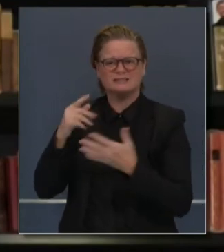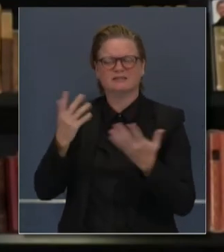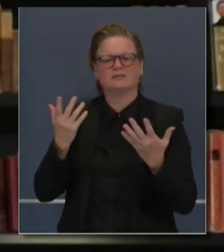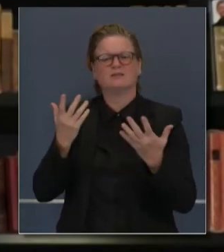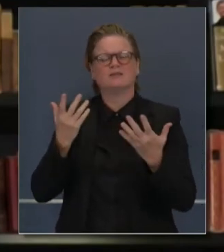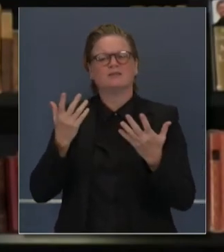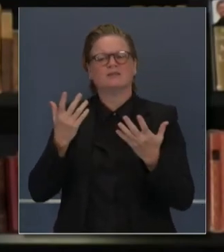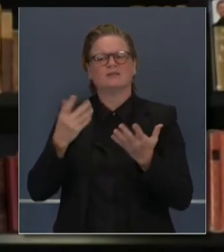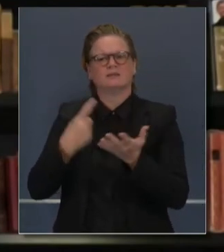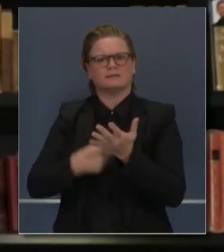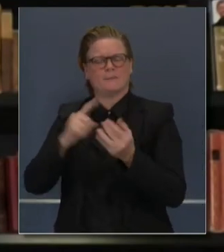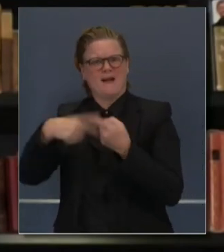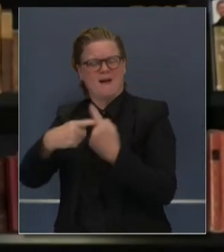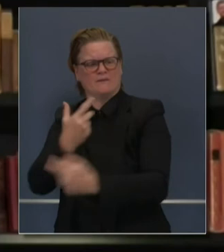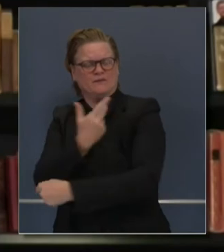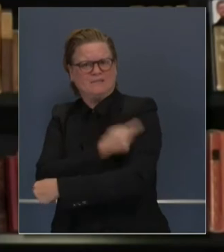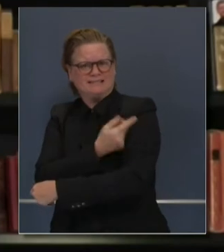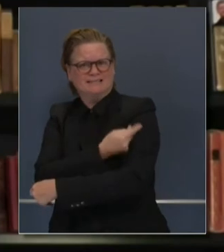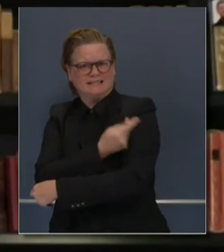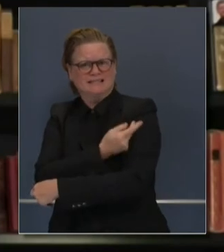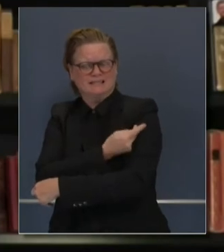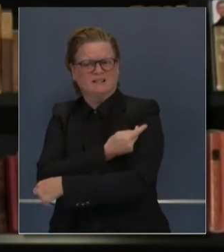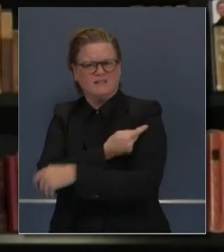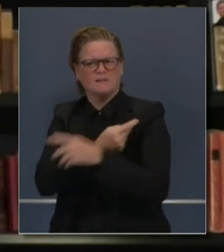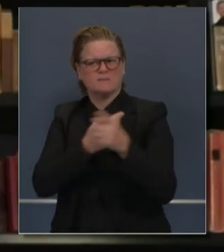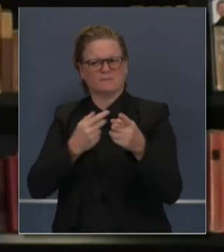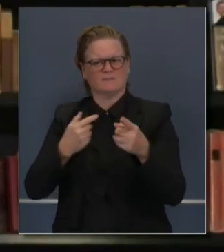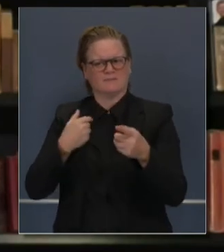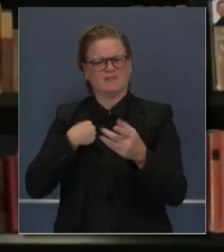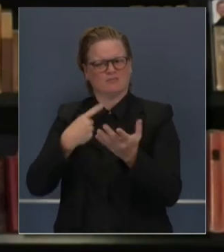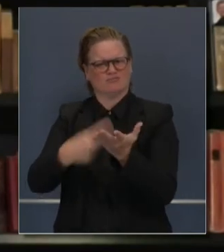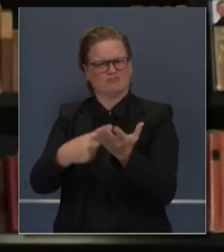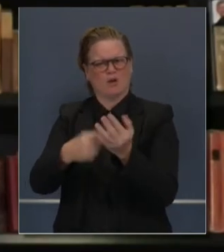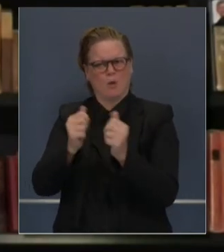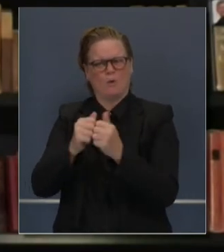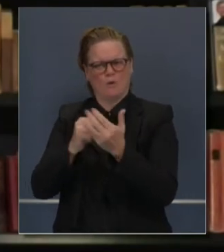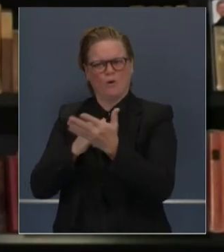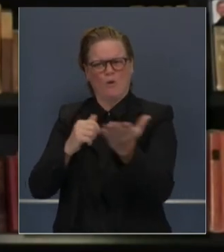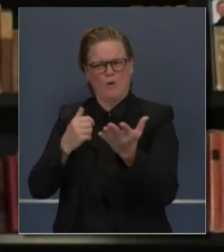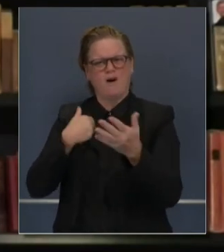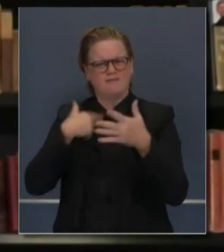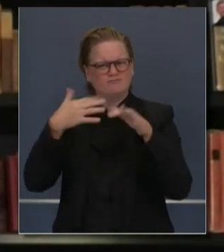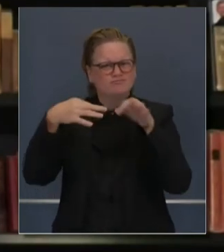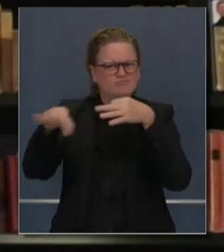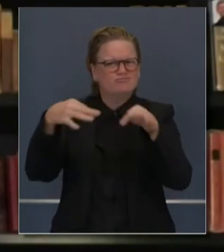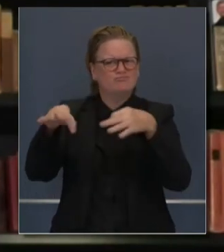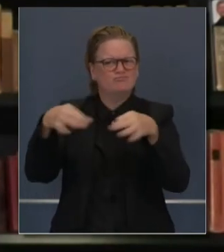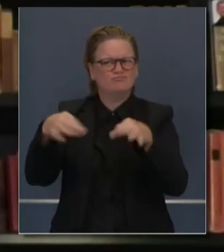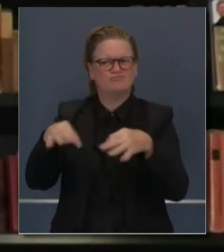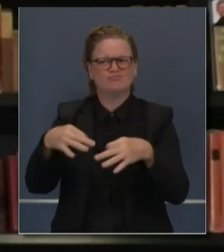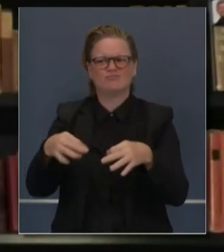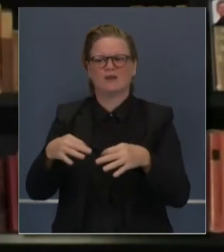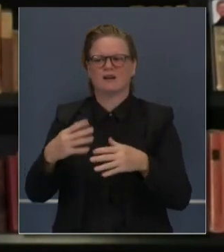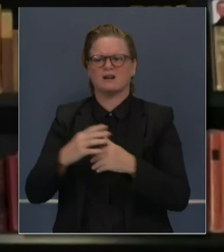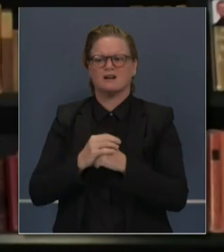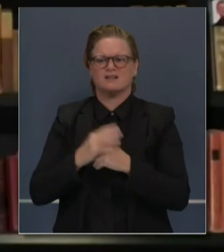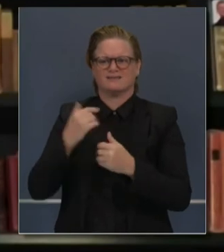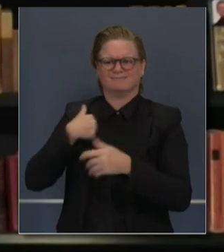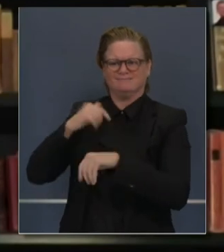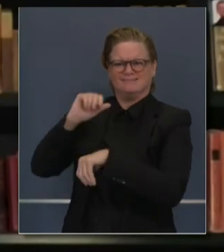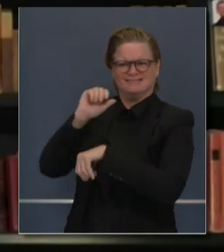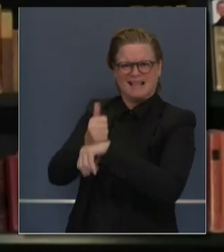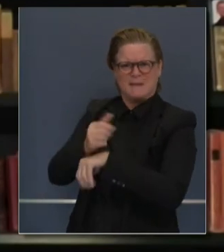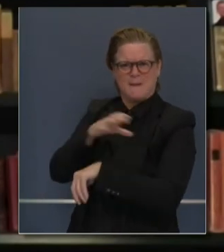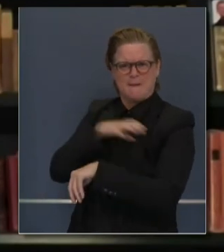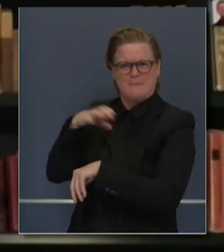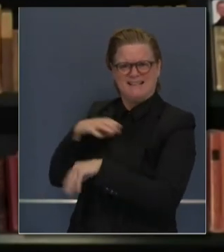specifically. In that presentation, in that deck that we made public, we talked about the scientific safety committee that we have